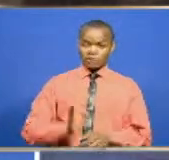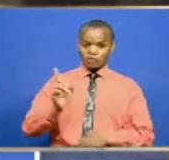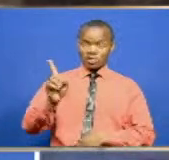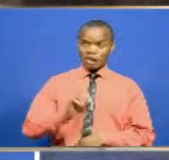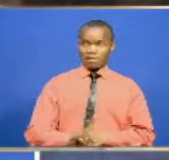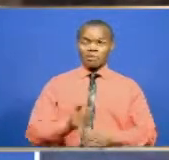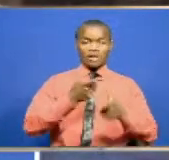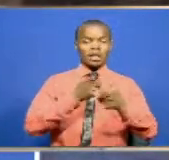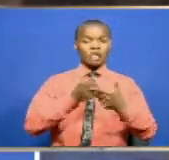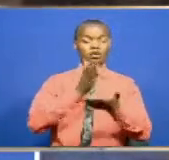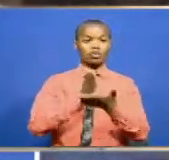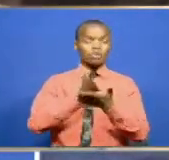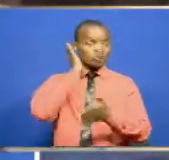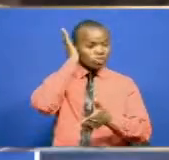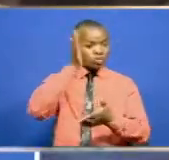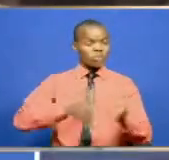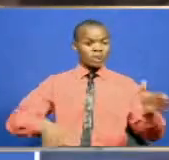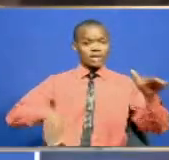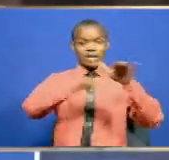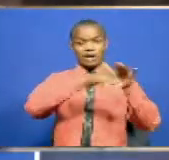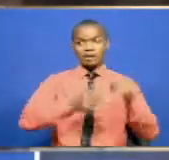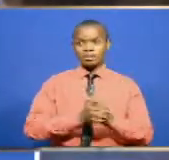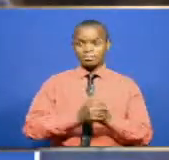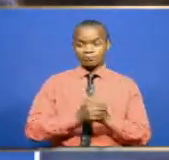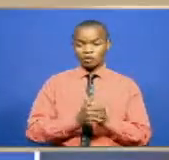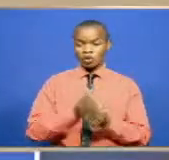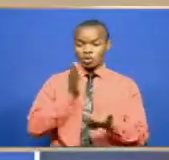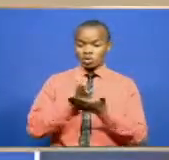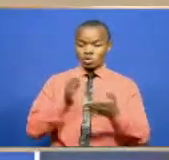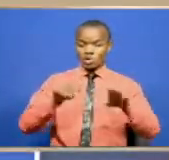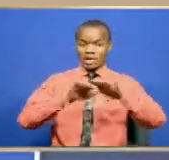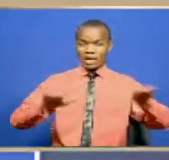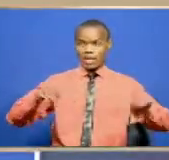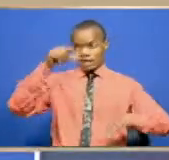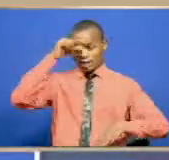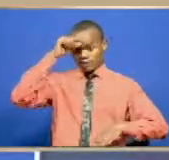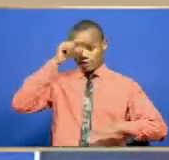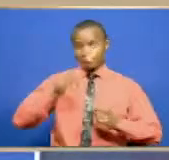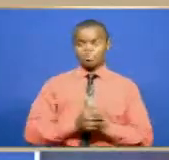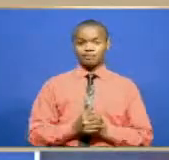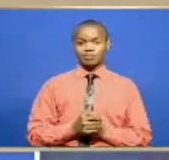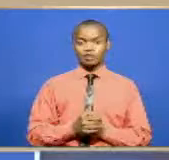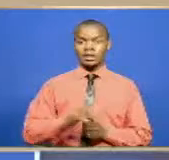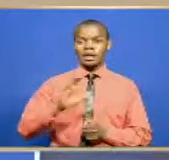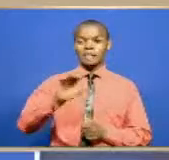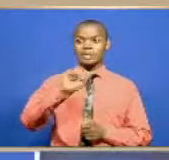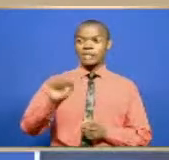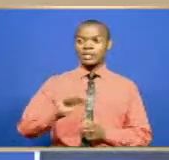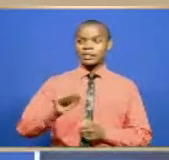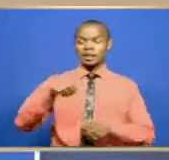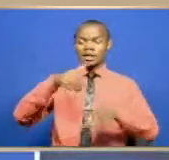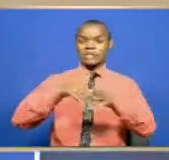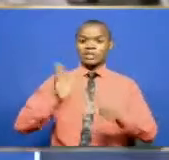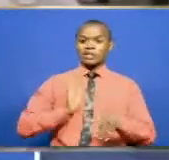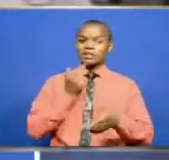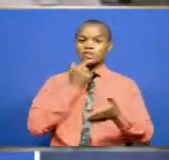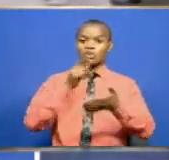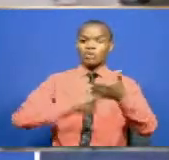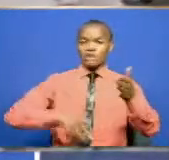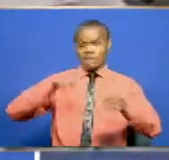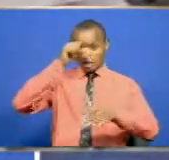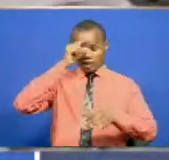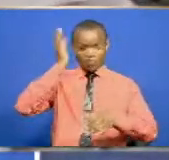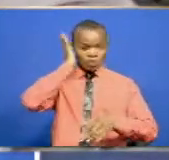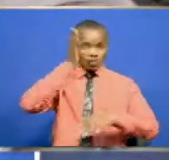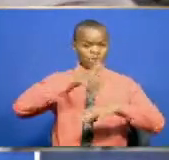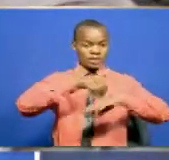umepotea. Hakuna kitu kingine. Hii ni shamba ya serikali. Matiang'i said the government will increase patrols in the area to ensure